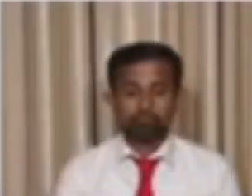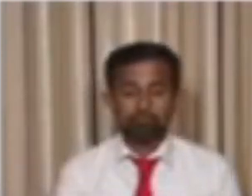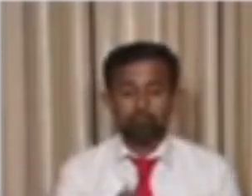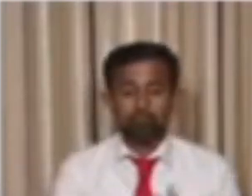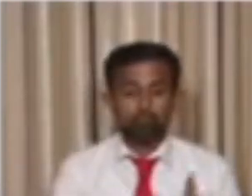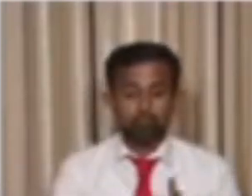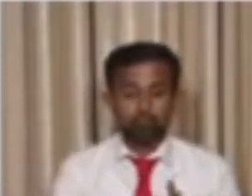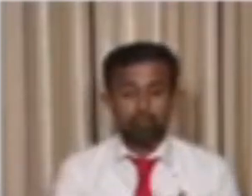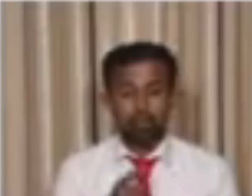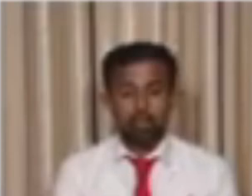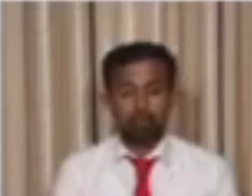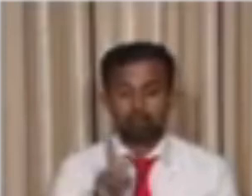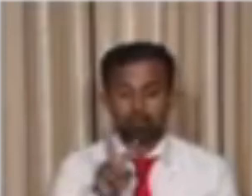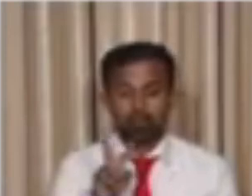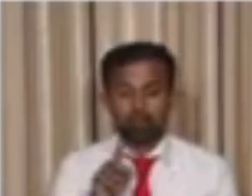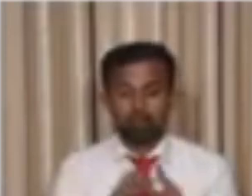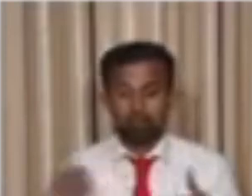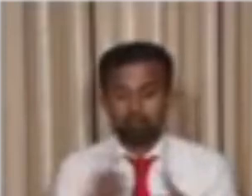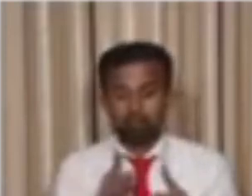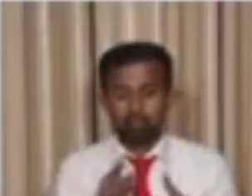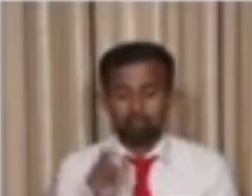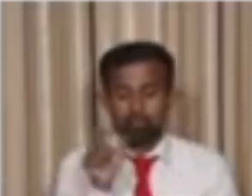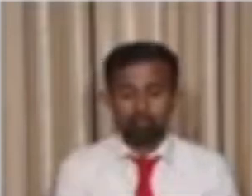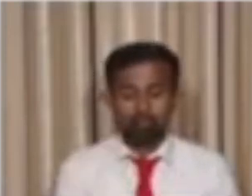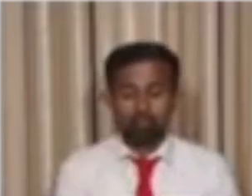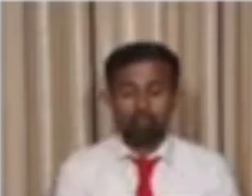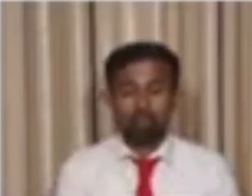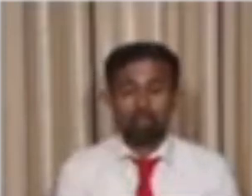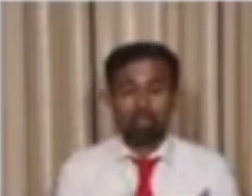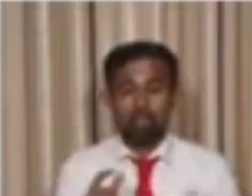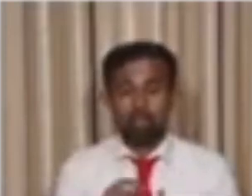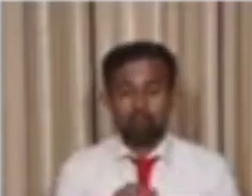first 1.5 years of those 2 years after that act was passed,